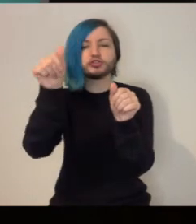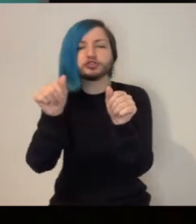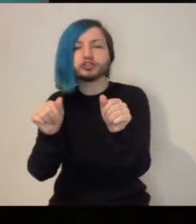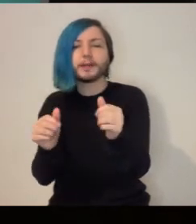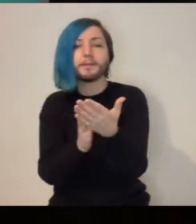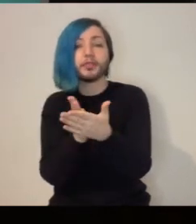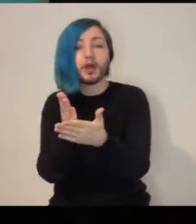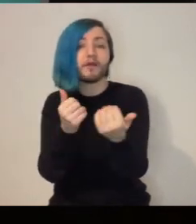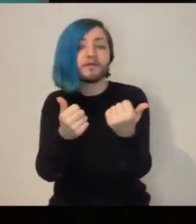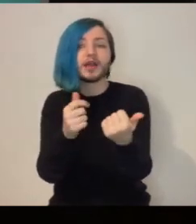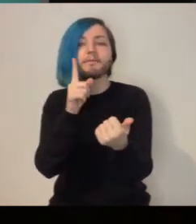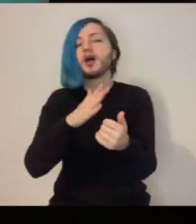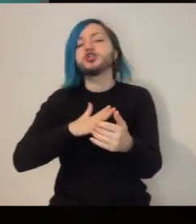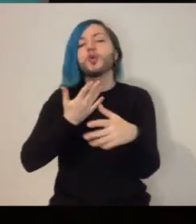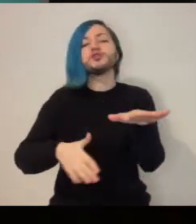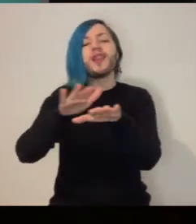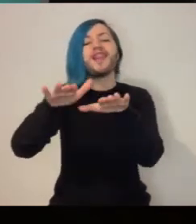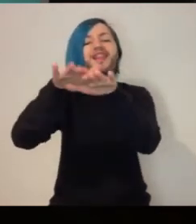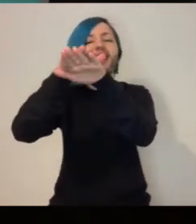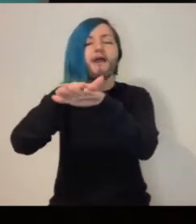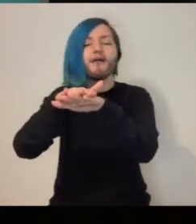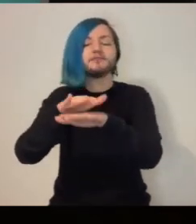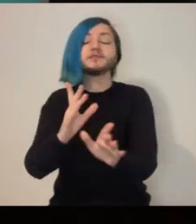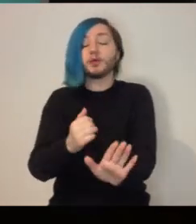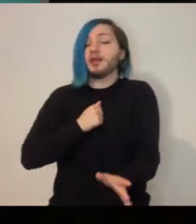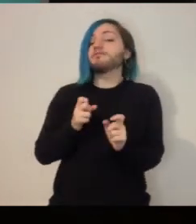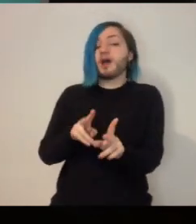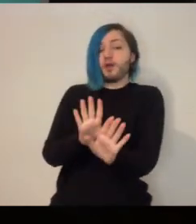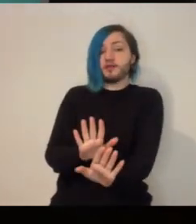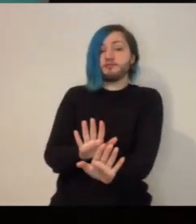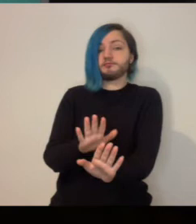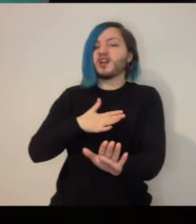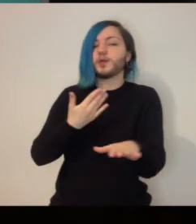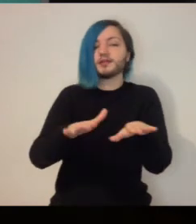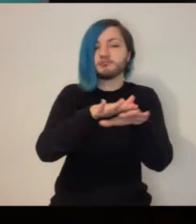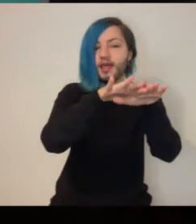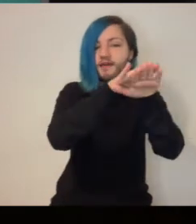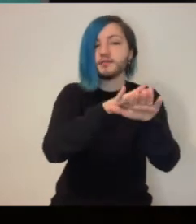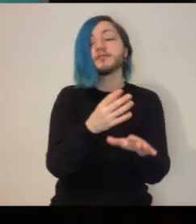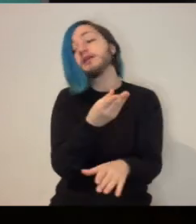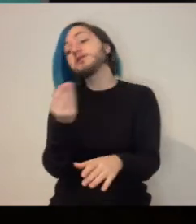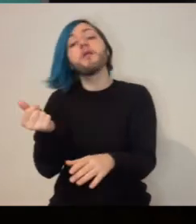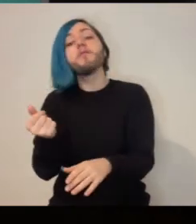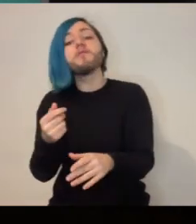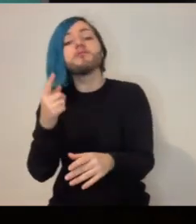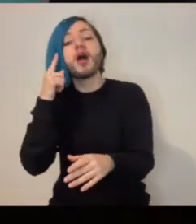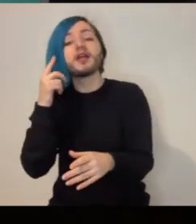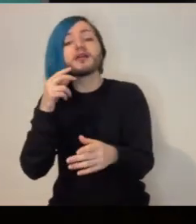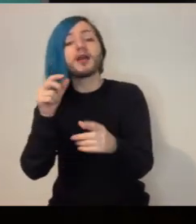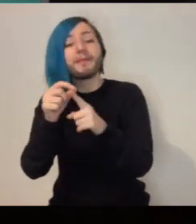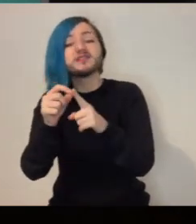much. This, of course, is just my technique. A lot of people consider pastel drawings